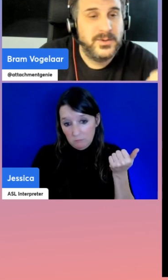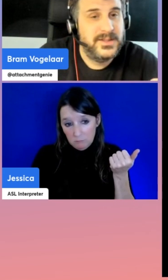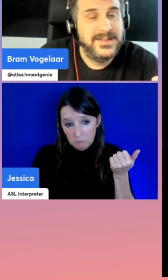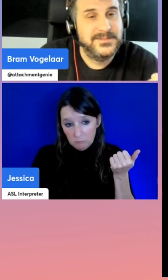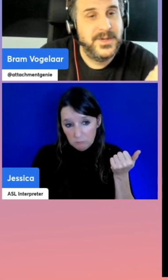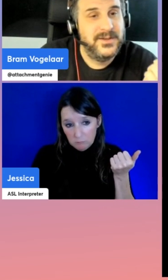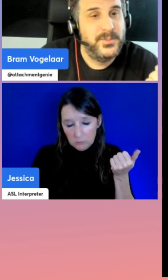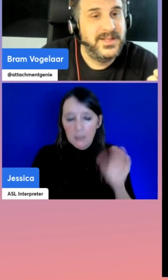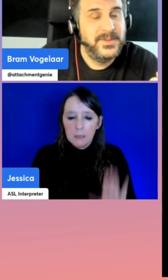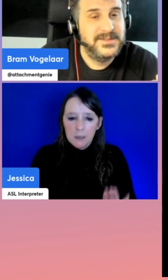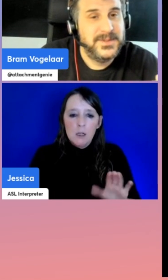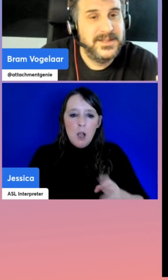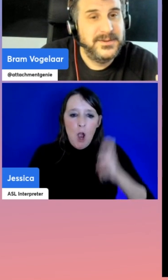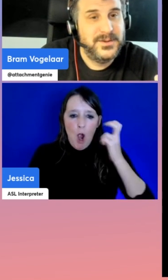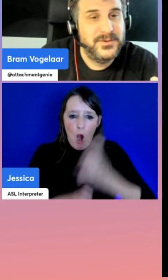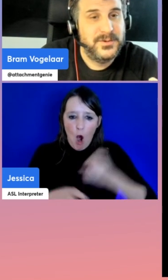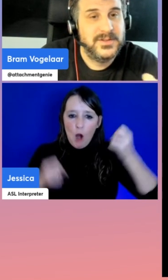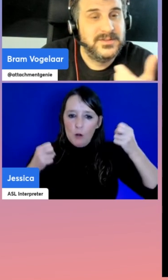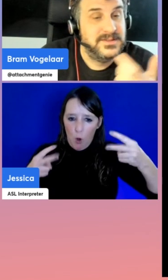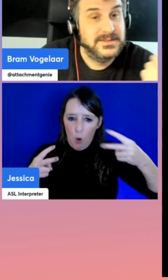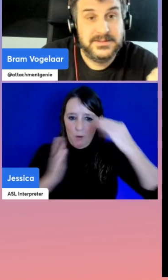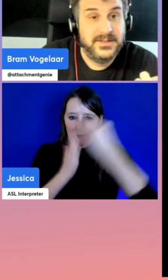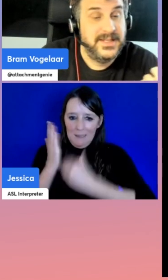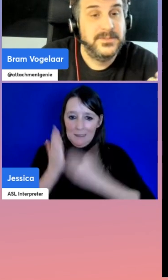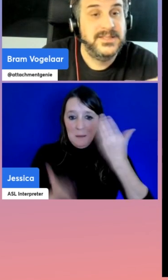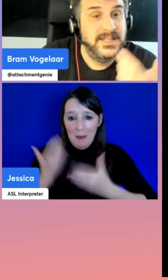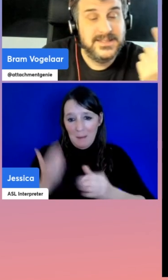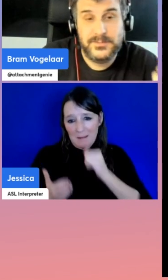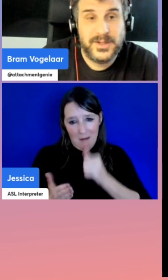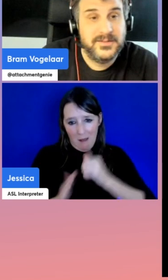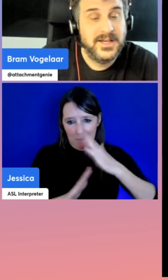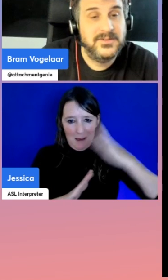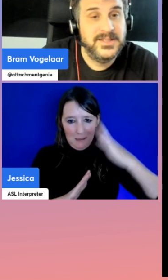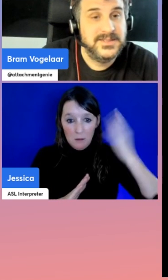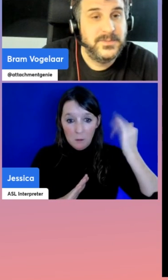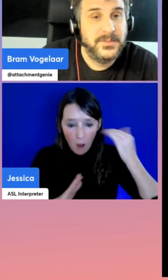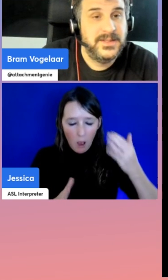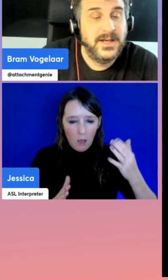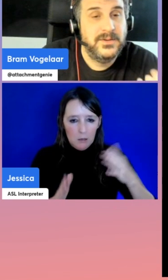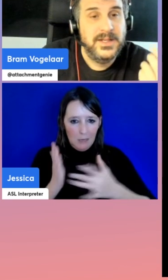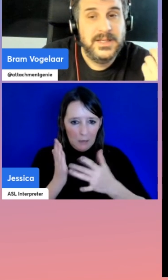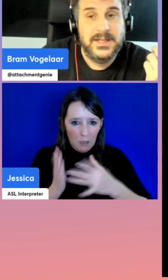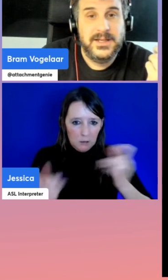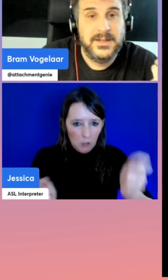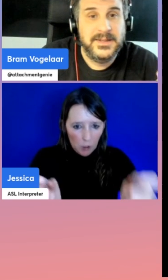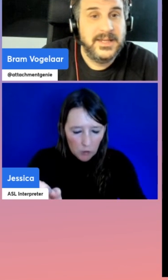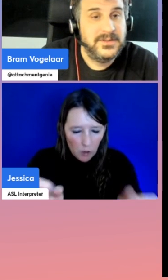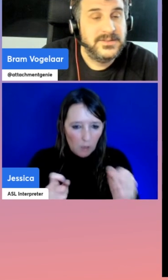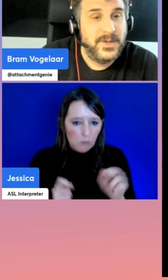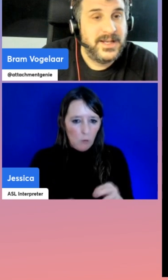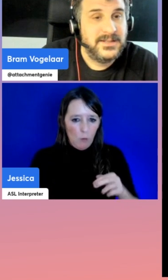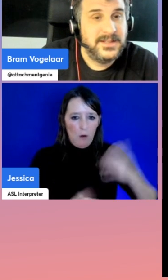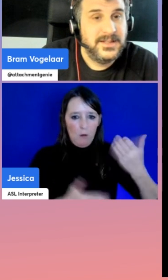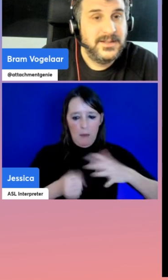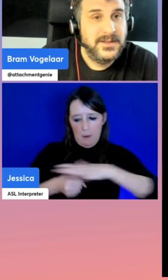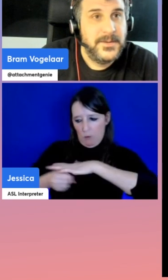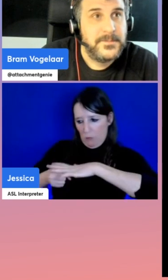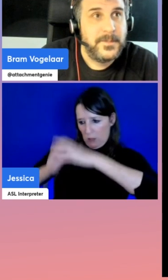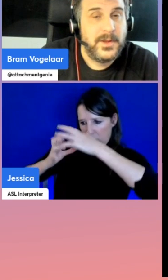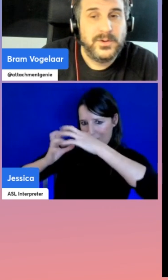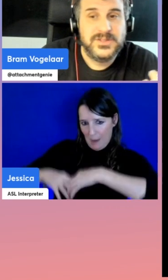So a hard-coded list might not be the best way to go forward because things might change and one of the other regions might be down. And nearest might